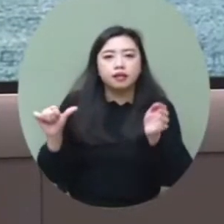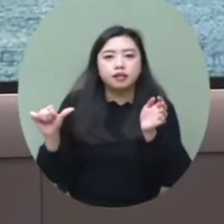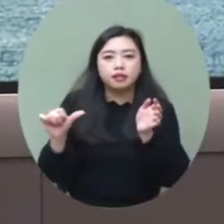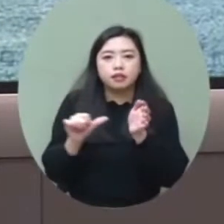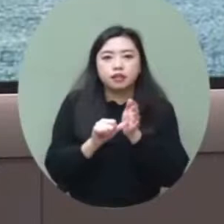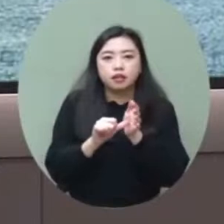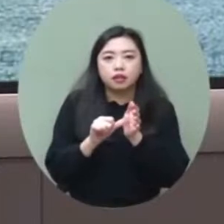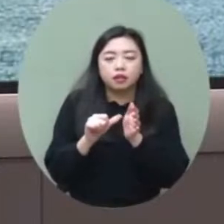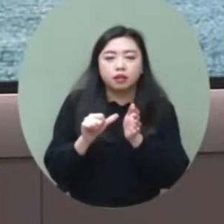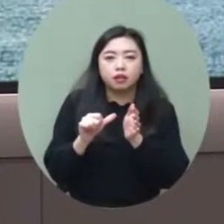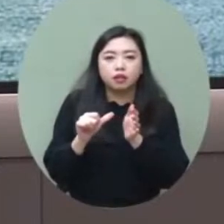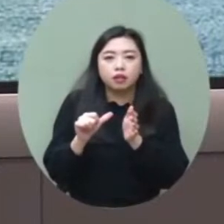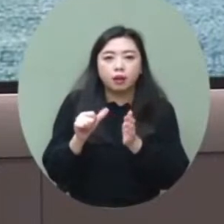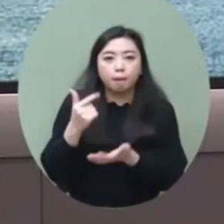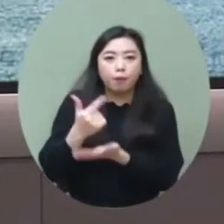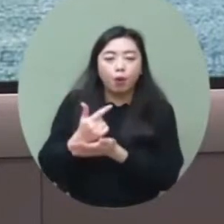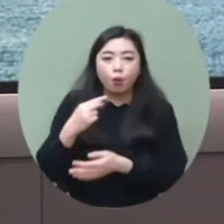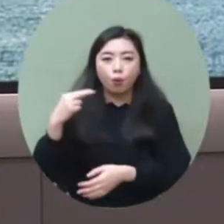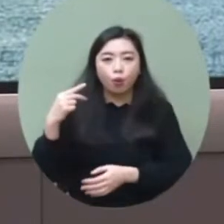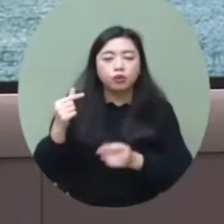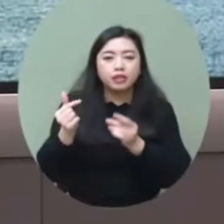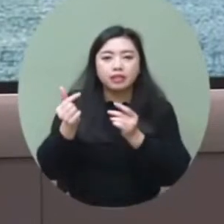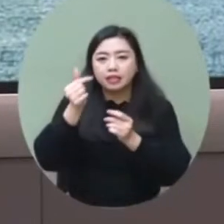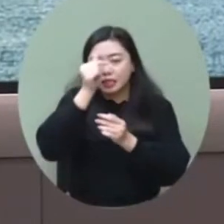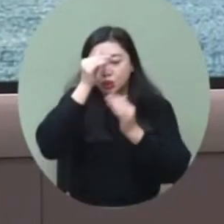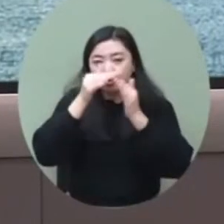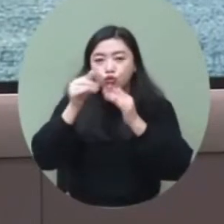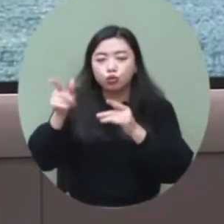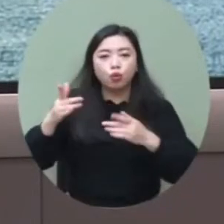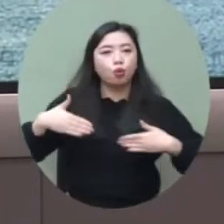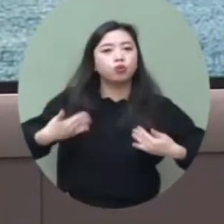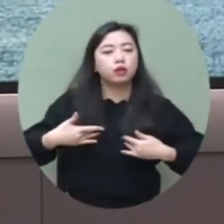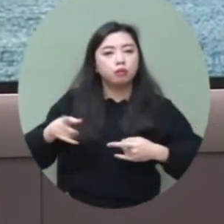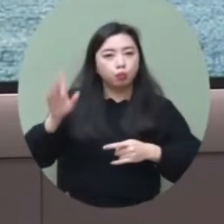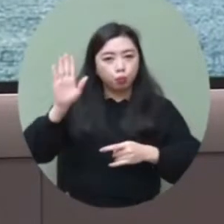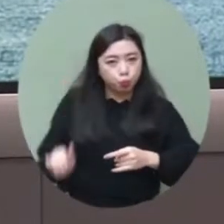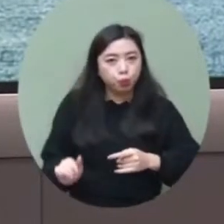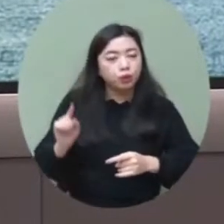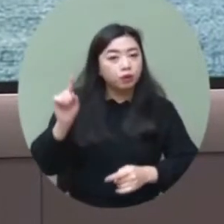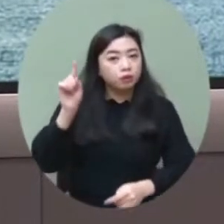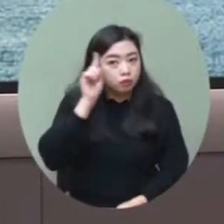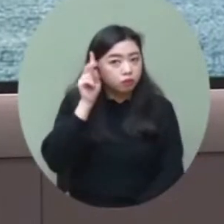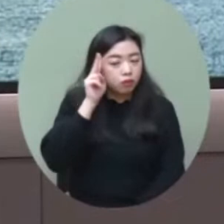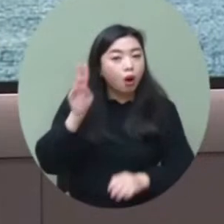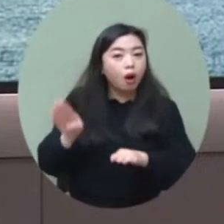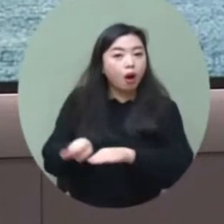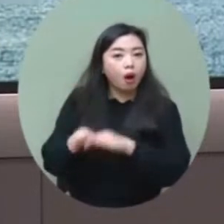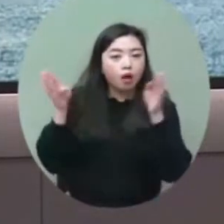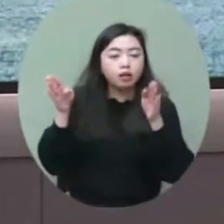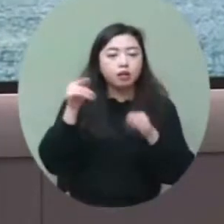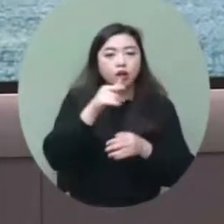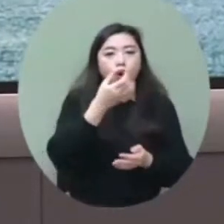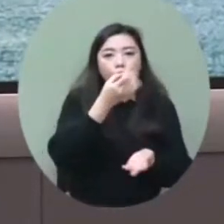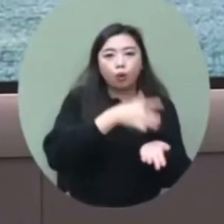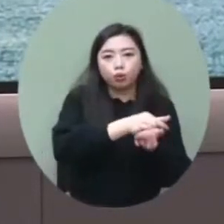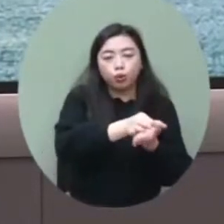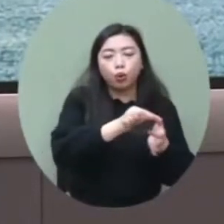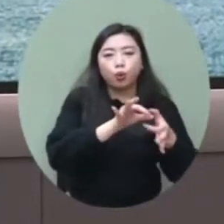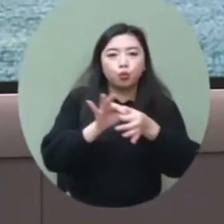And as for our collaboration with private hospitals, we are happy that in a day or two, St. Paul's Hospital will